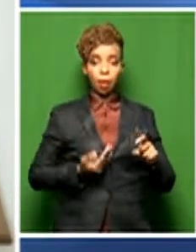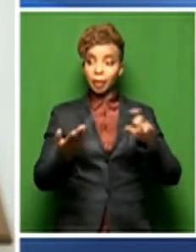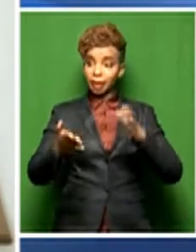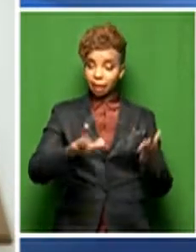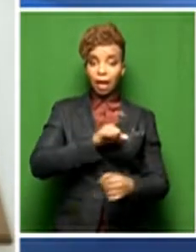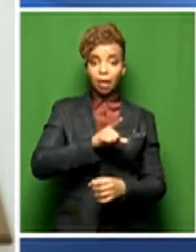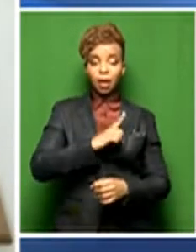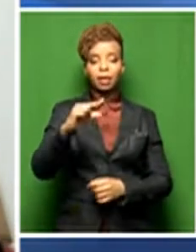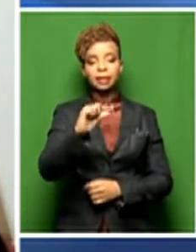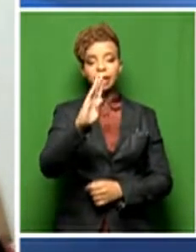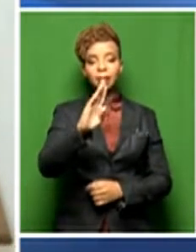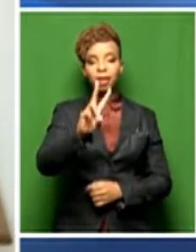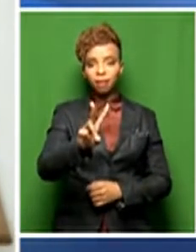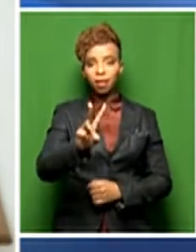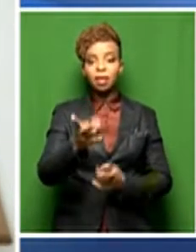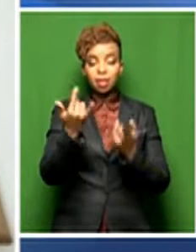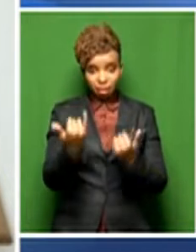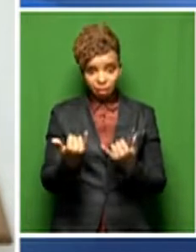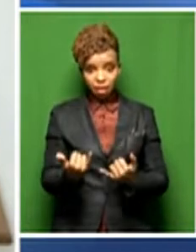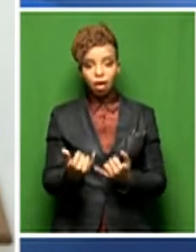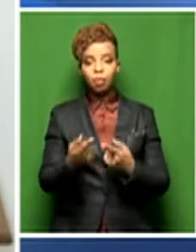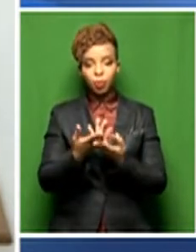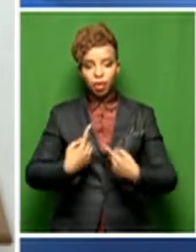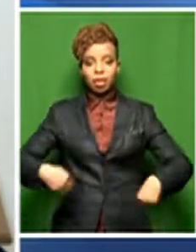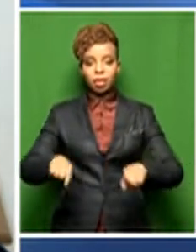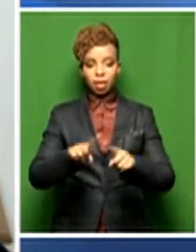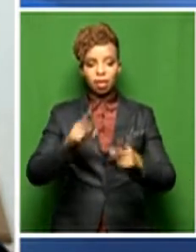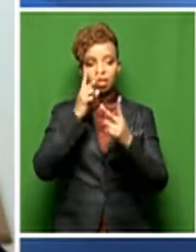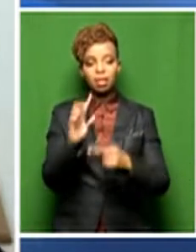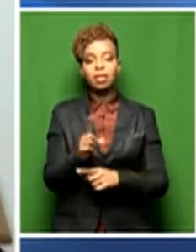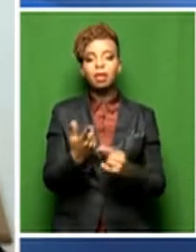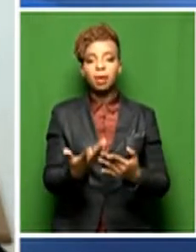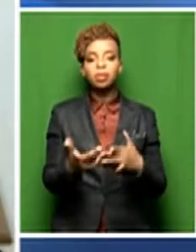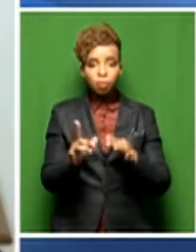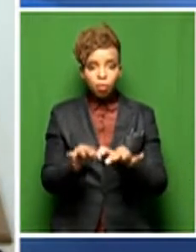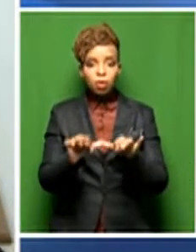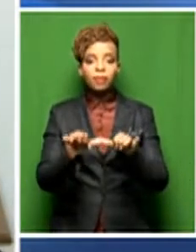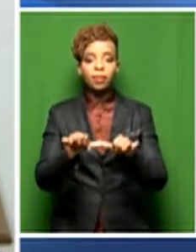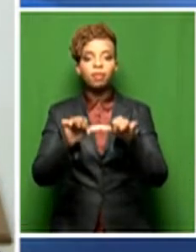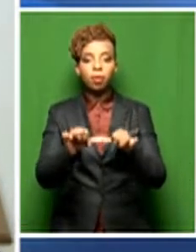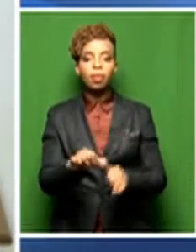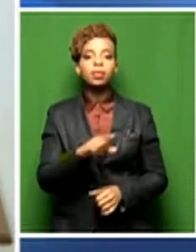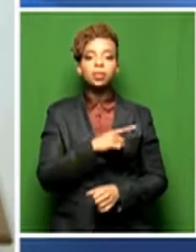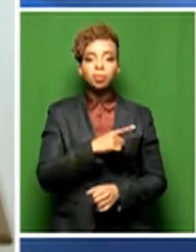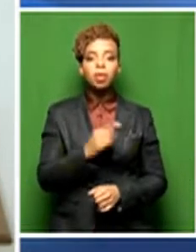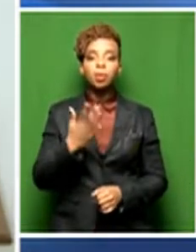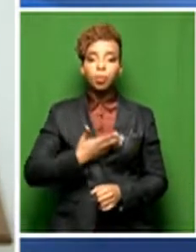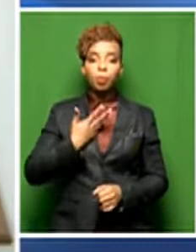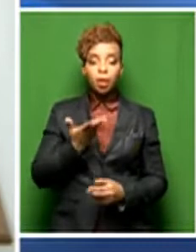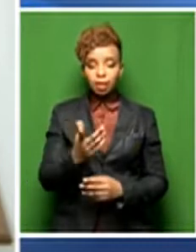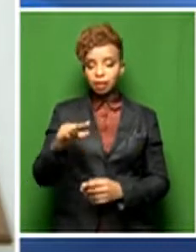strategy in terms of moving forward to actually curb the gender-based violence in our country, because we have seen that it